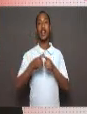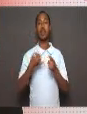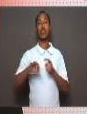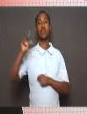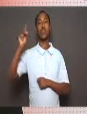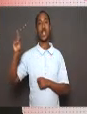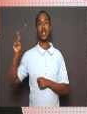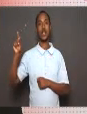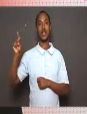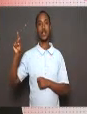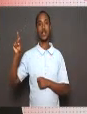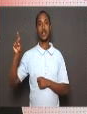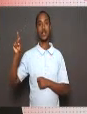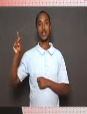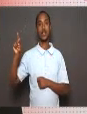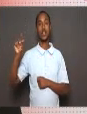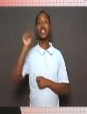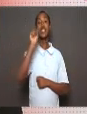21.8 grams of product.